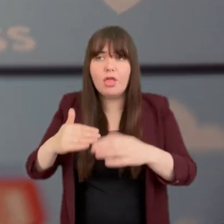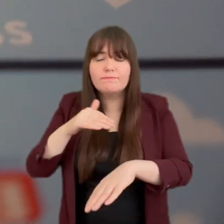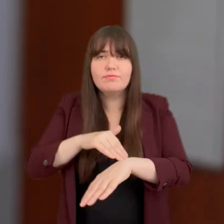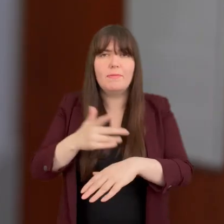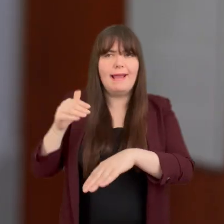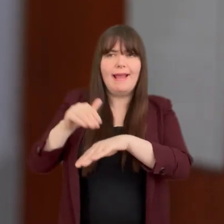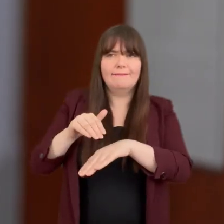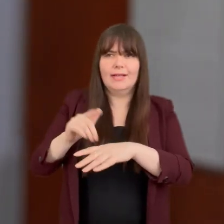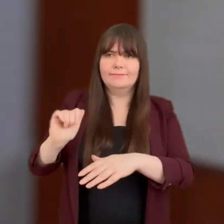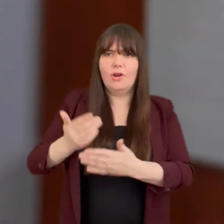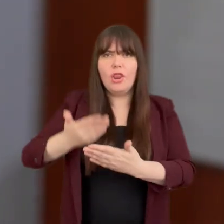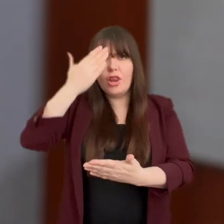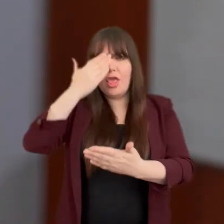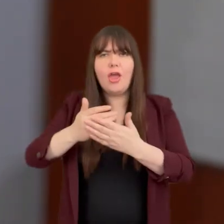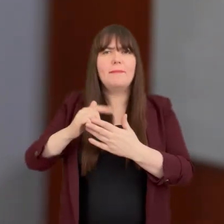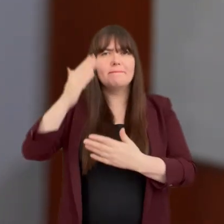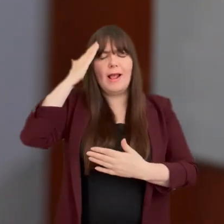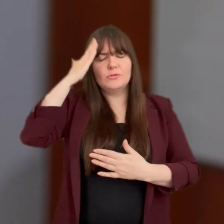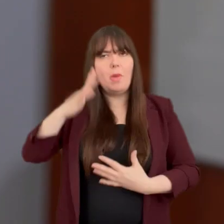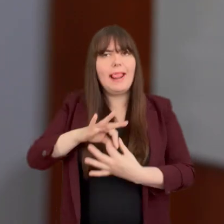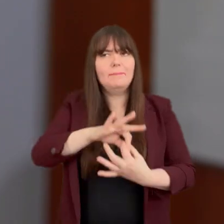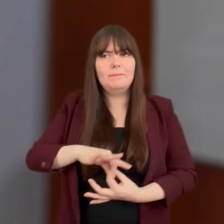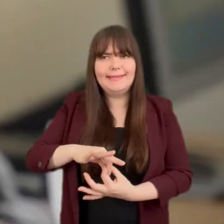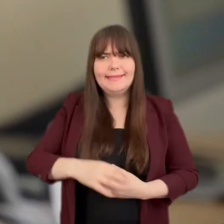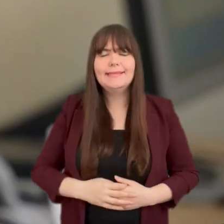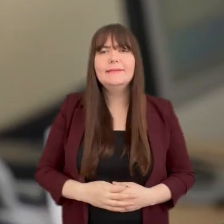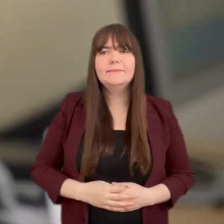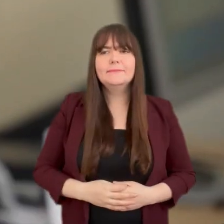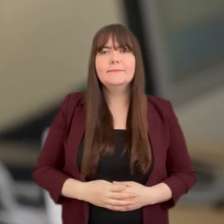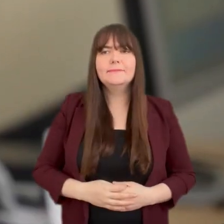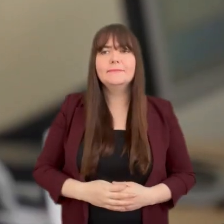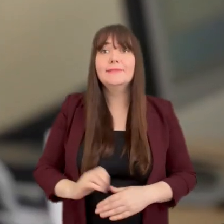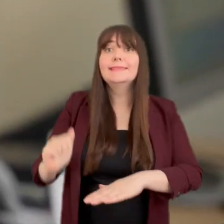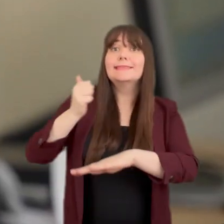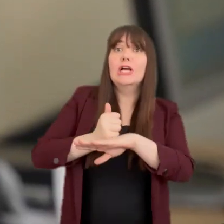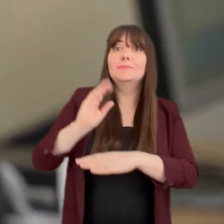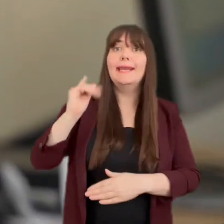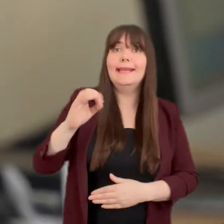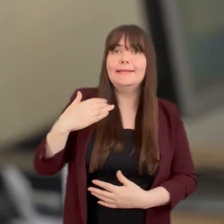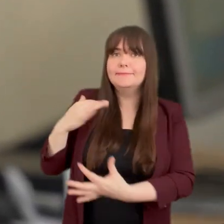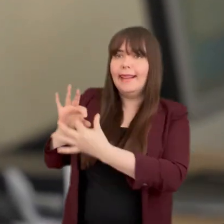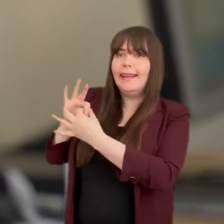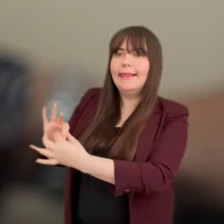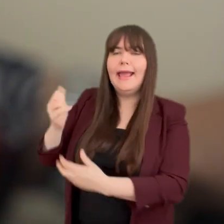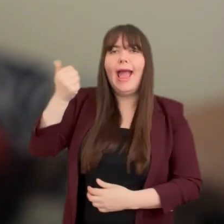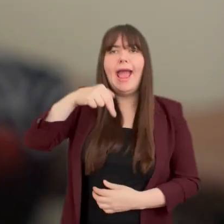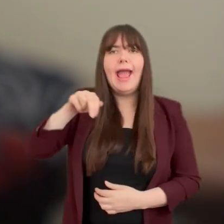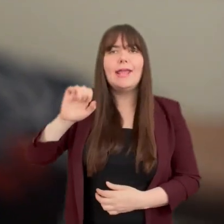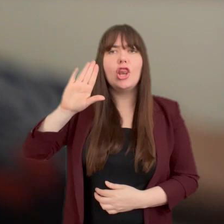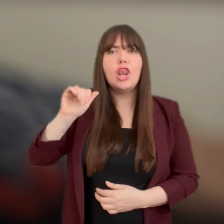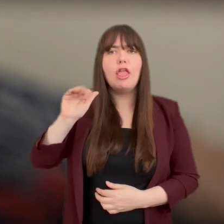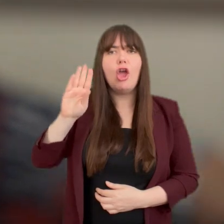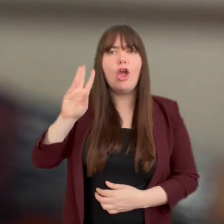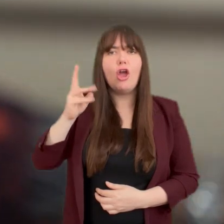their heart, their palate, can affect their learning, their mental well-being. In setting up this clinic, I linked